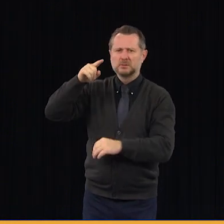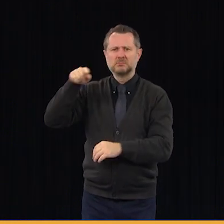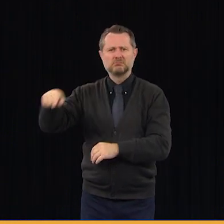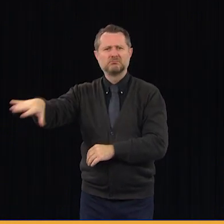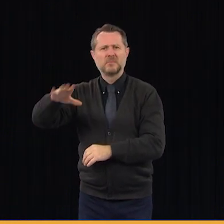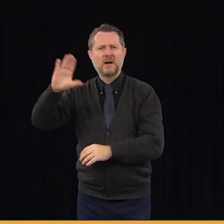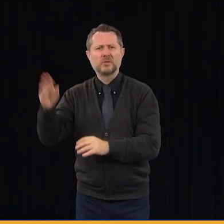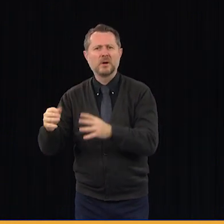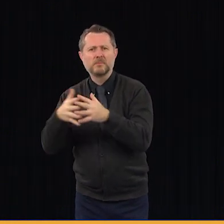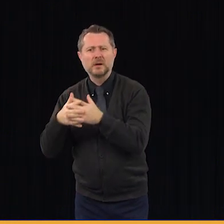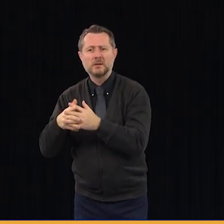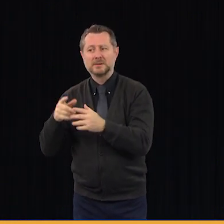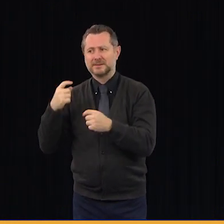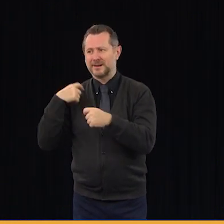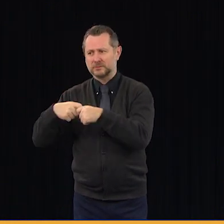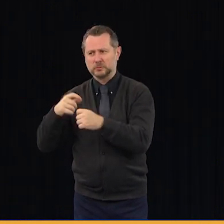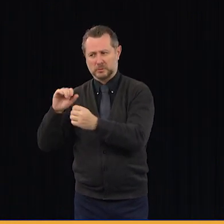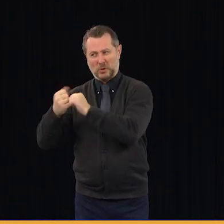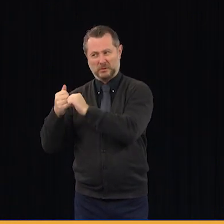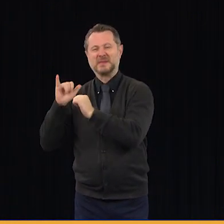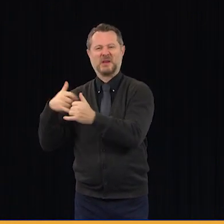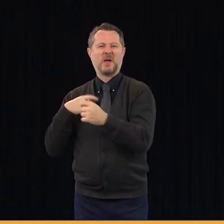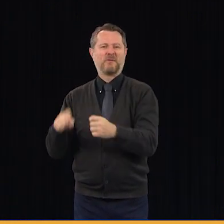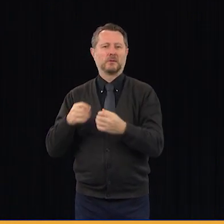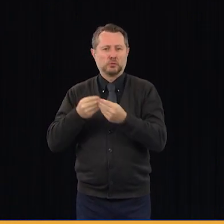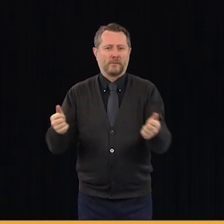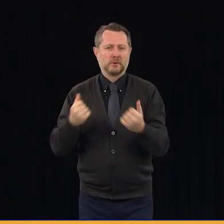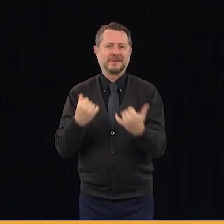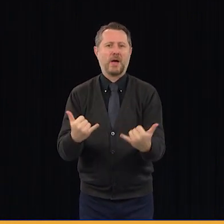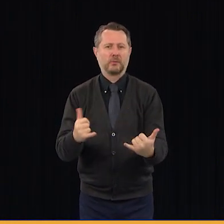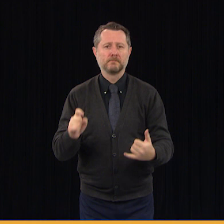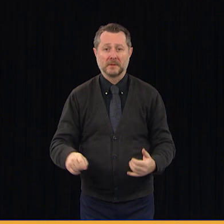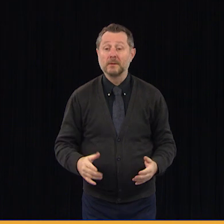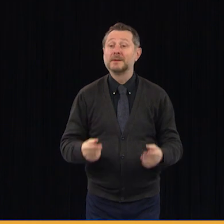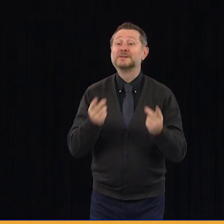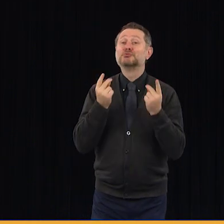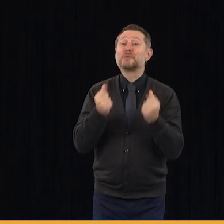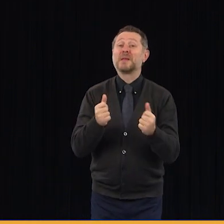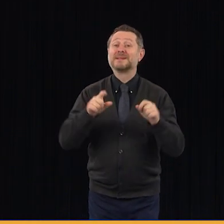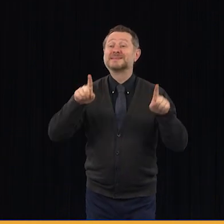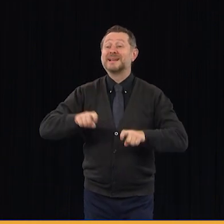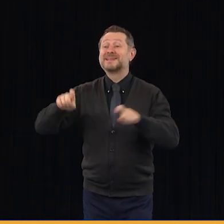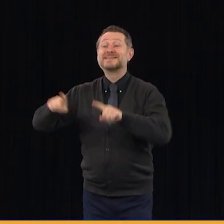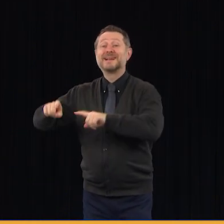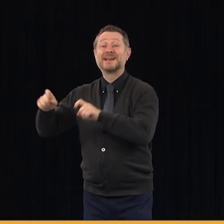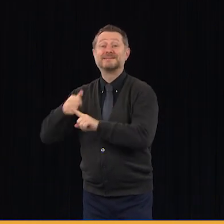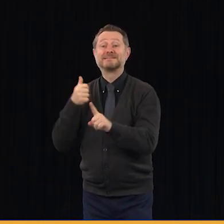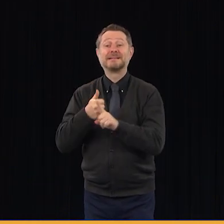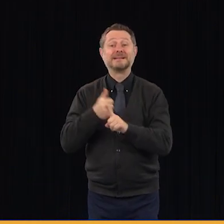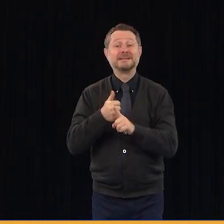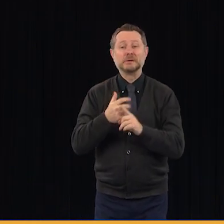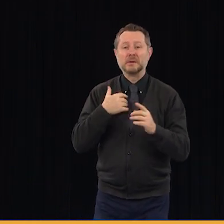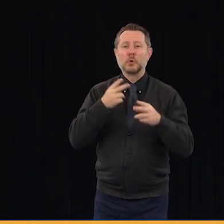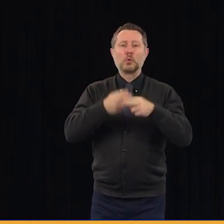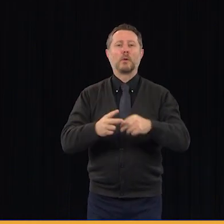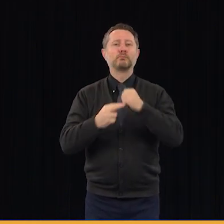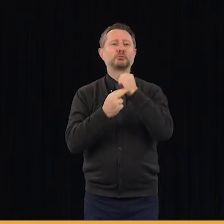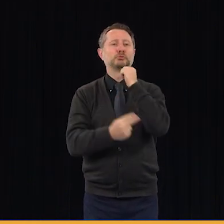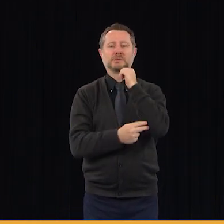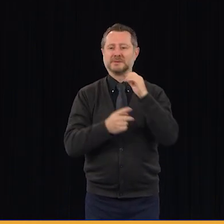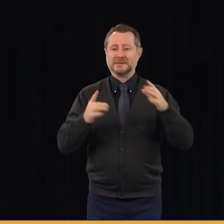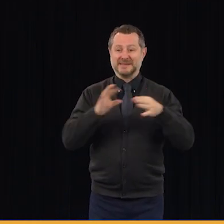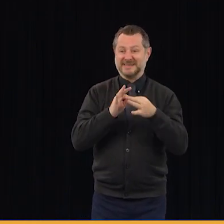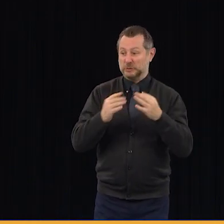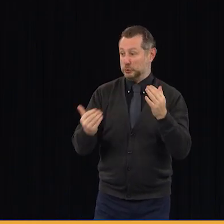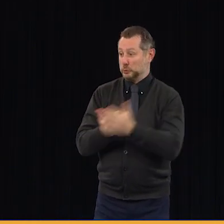now. Rapid testing and testing is going to be the bridge to the new economy and getting to